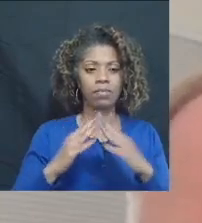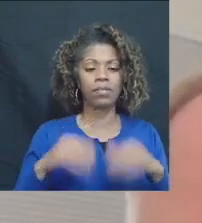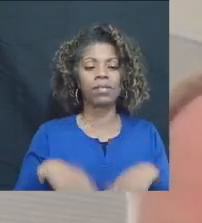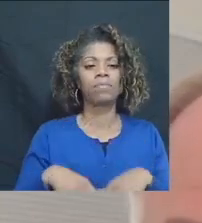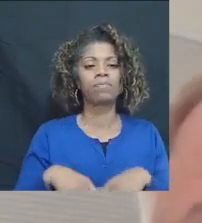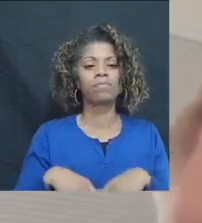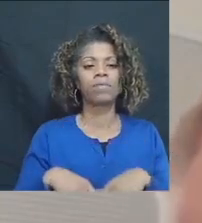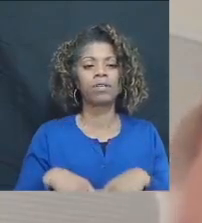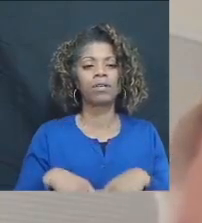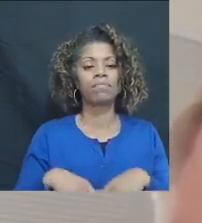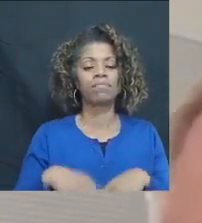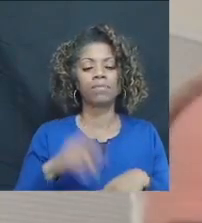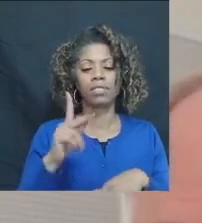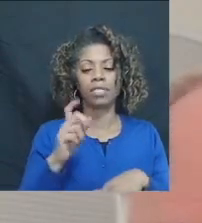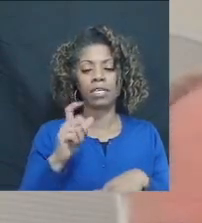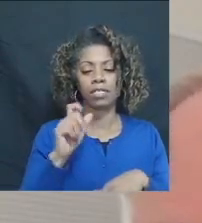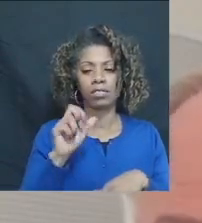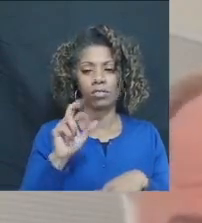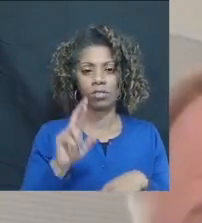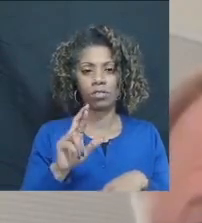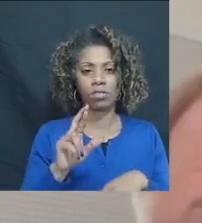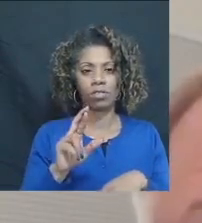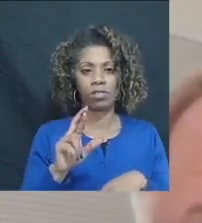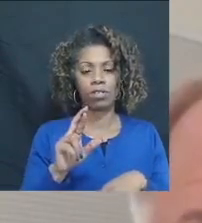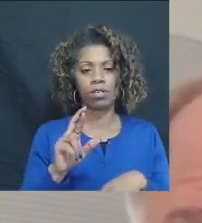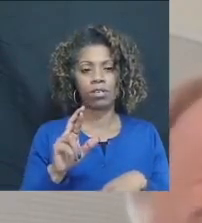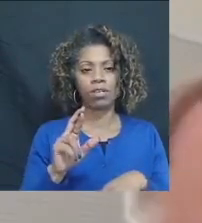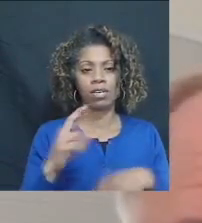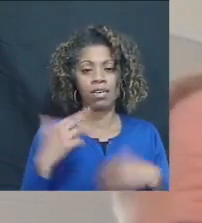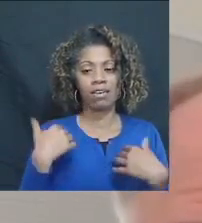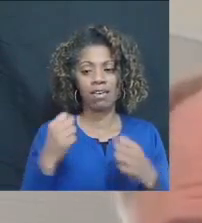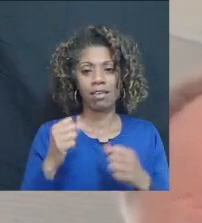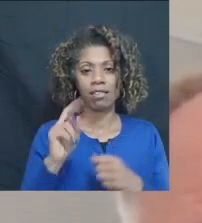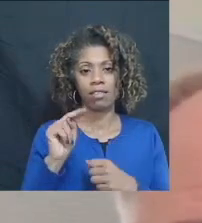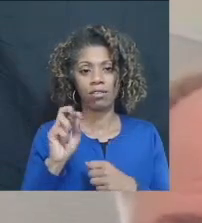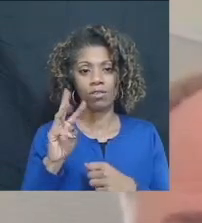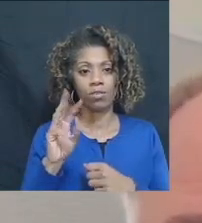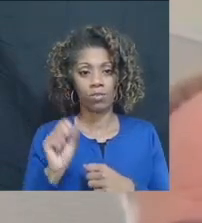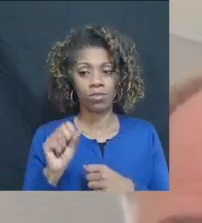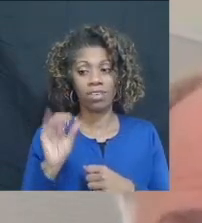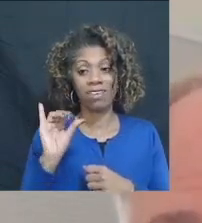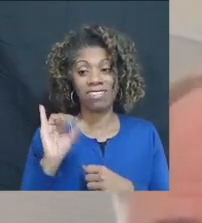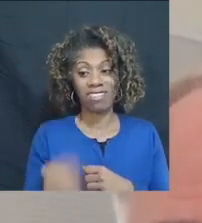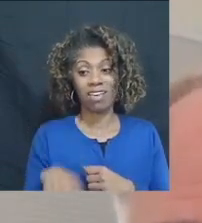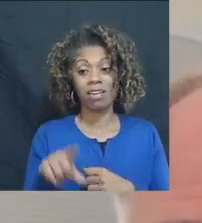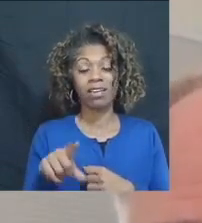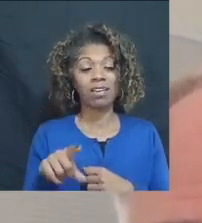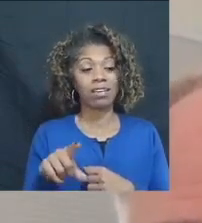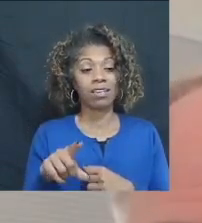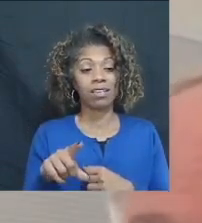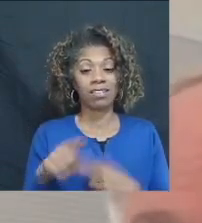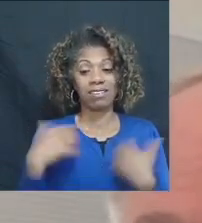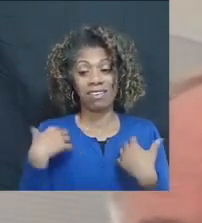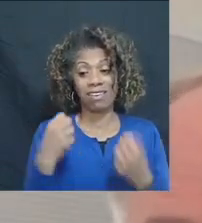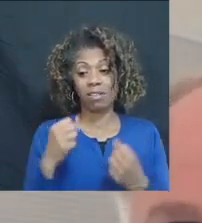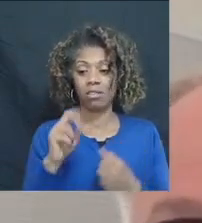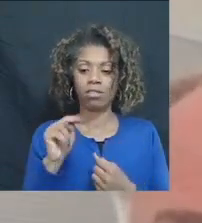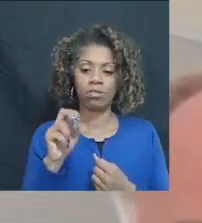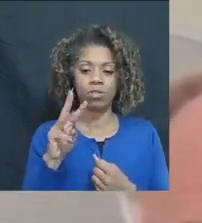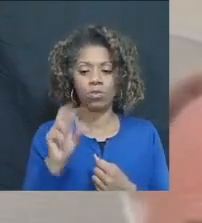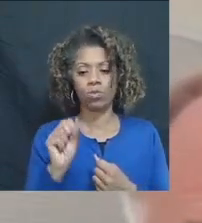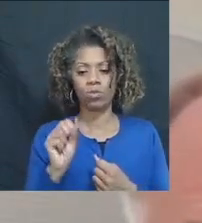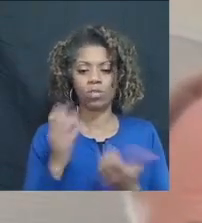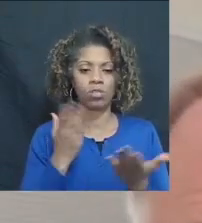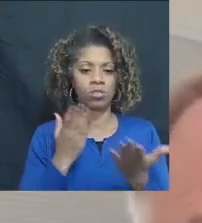and Libby Rosenthal and Drew, has now become, in effect, the de facto health news service that we have in the